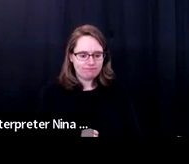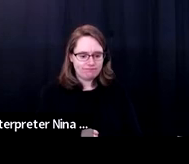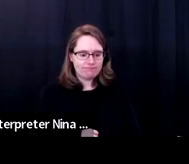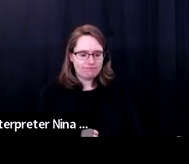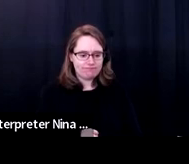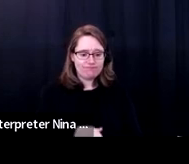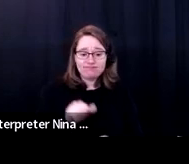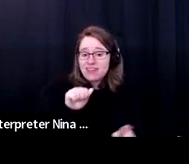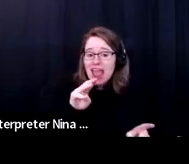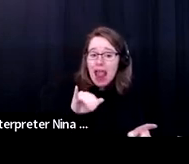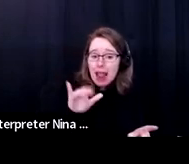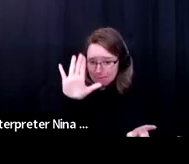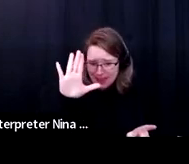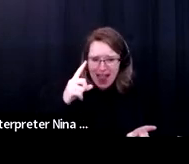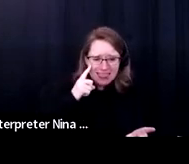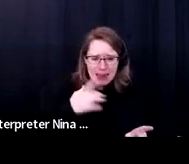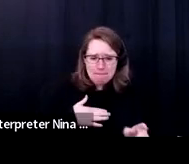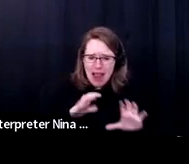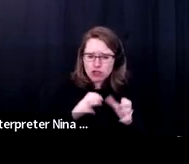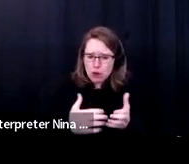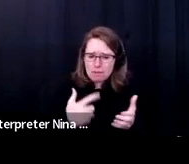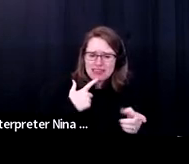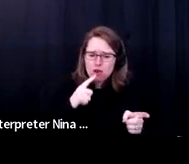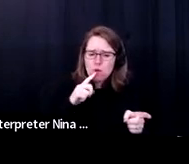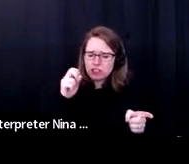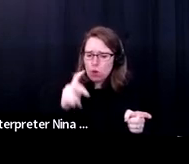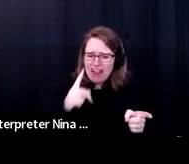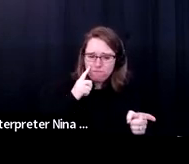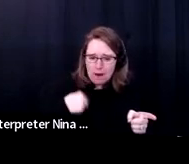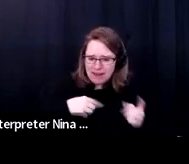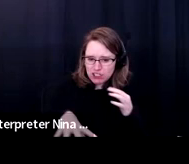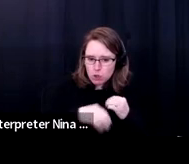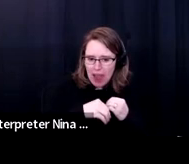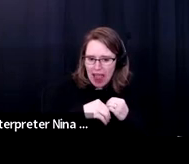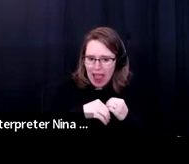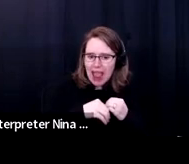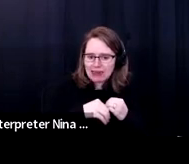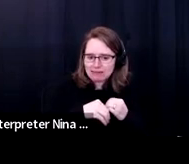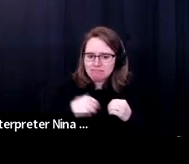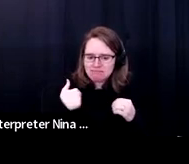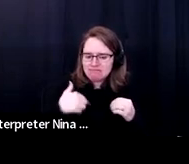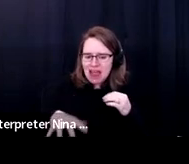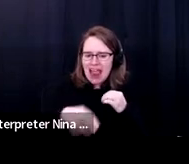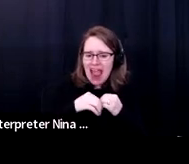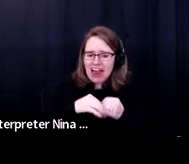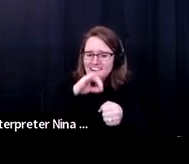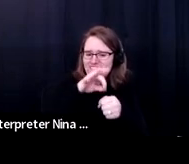Amy, the other thing is I think my group said it was okay for me to add, even though we didn't necessarily have consensus, but I added something around voter rights and just ensuring that